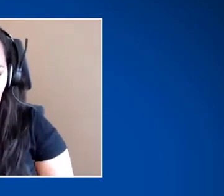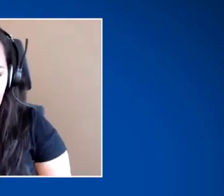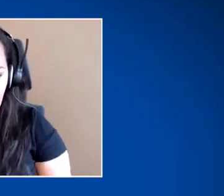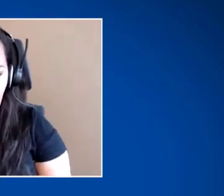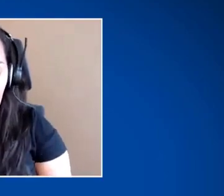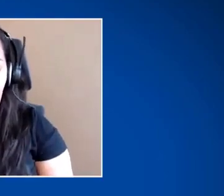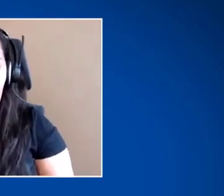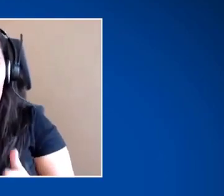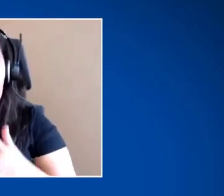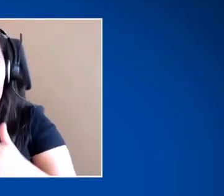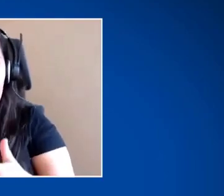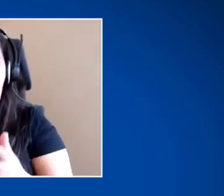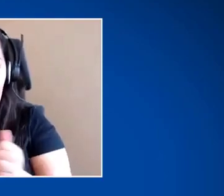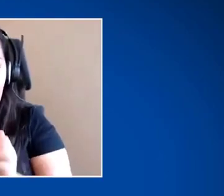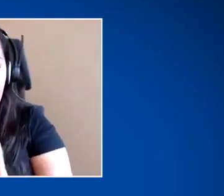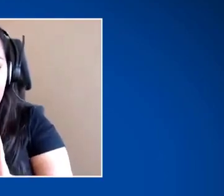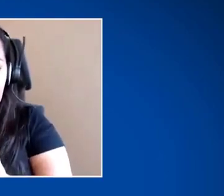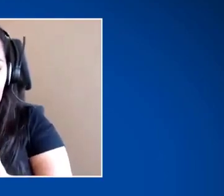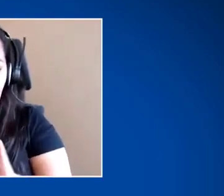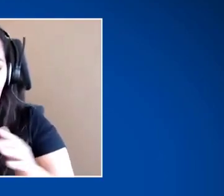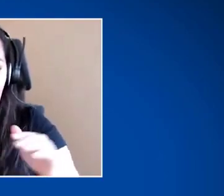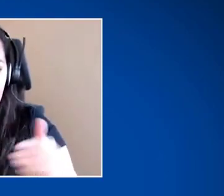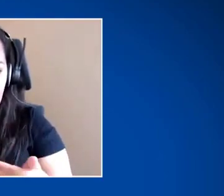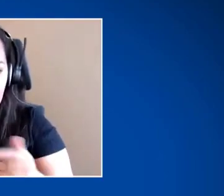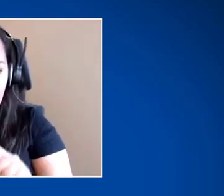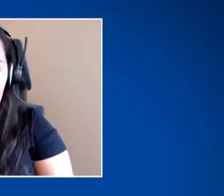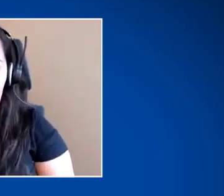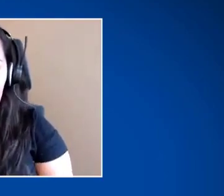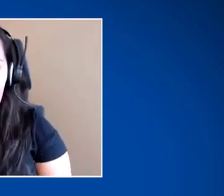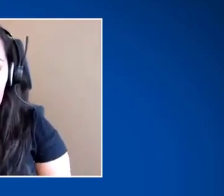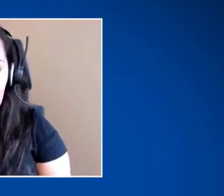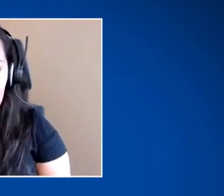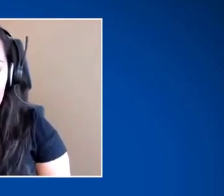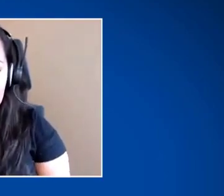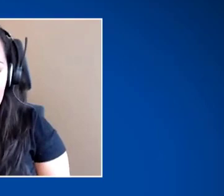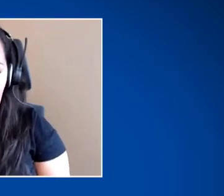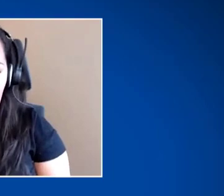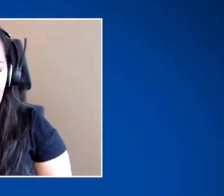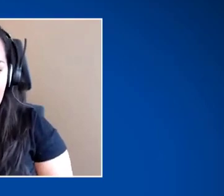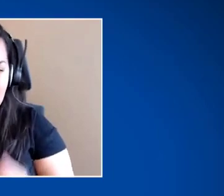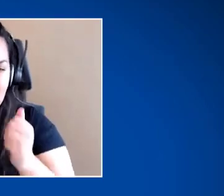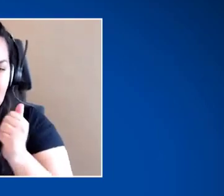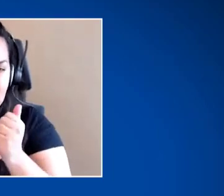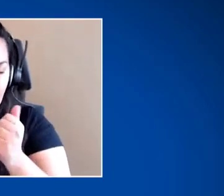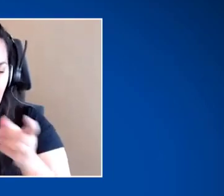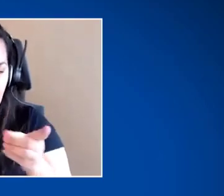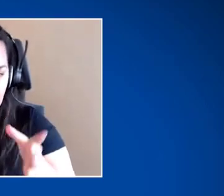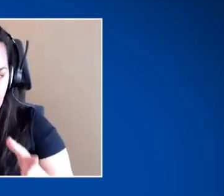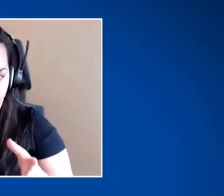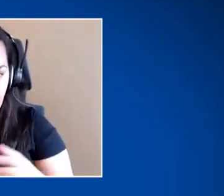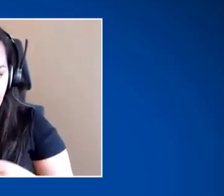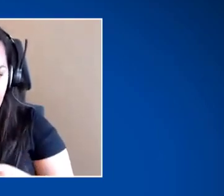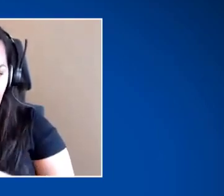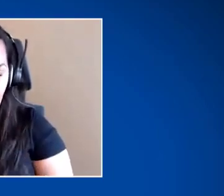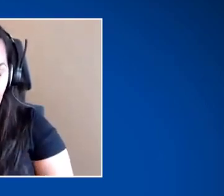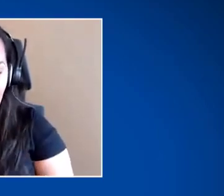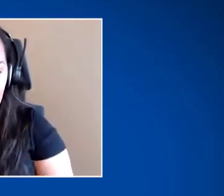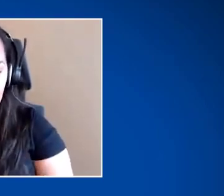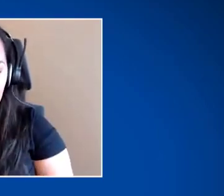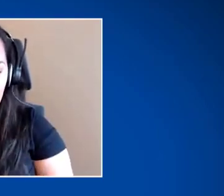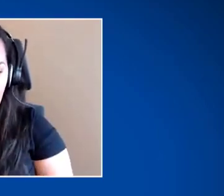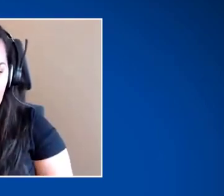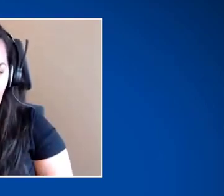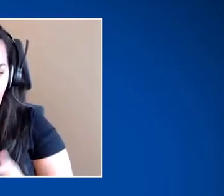introduction from Dr. Mike Lauer, NIH Deputy Director for Extramural Research. And following that video, we'll have a presentation by Dr.